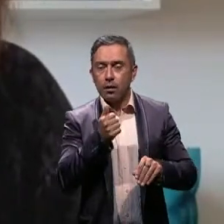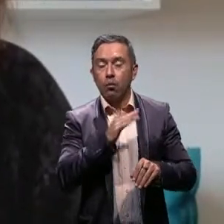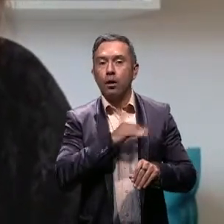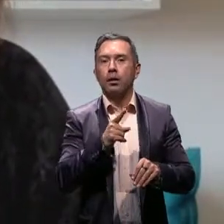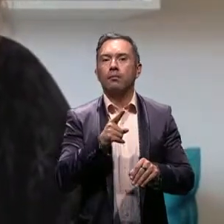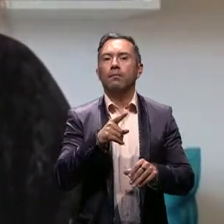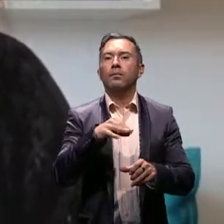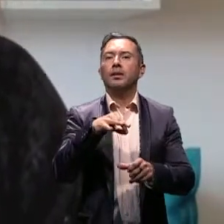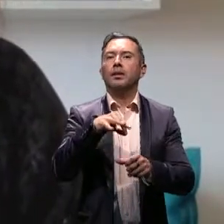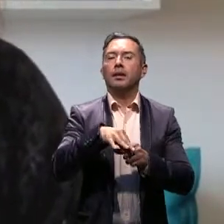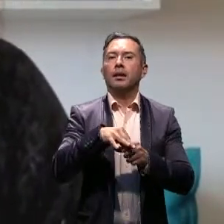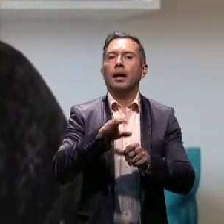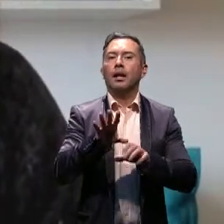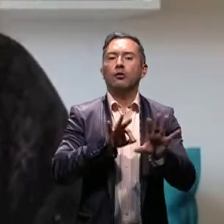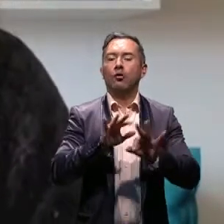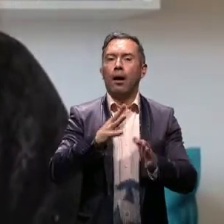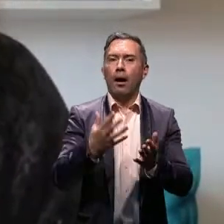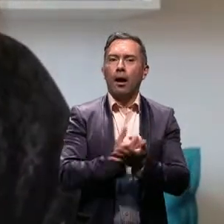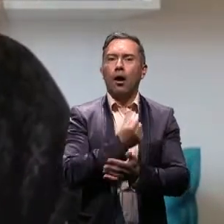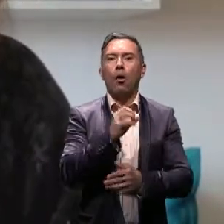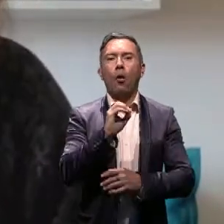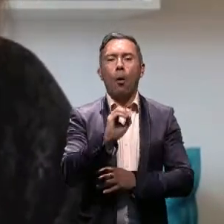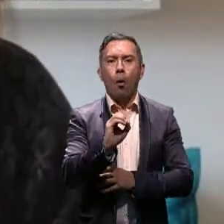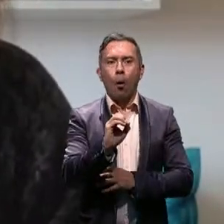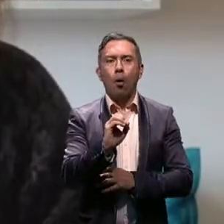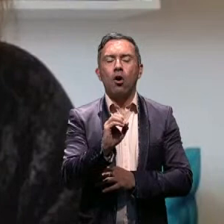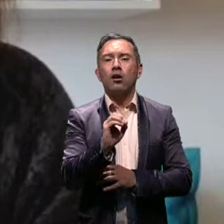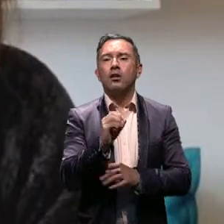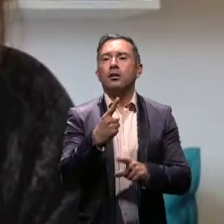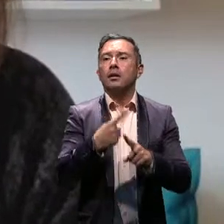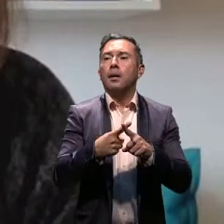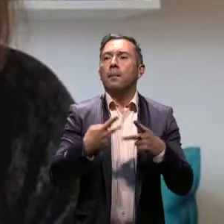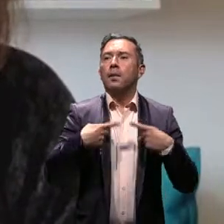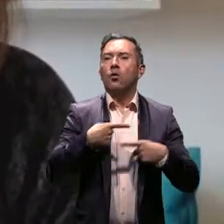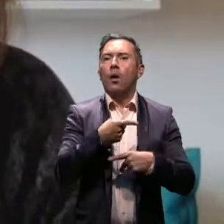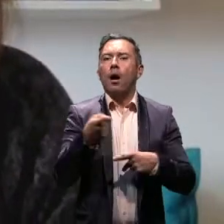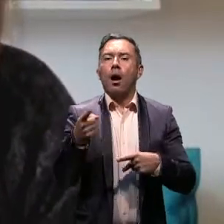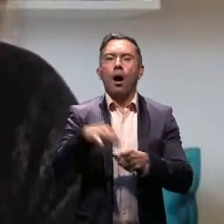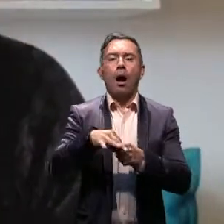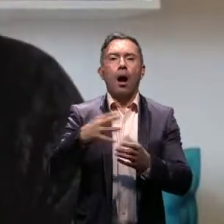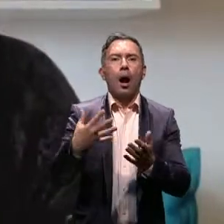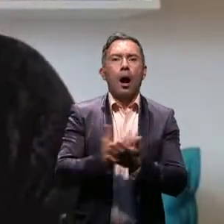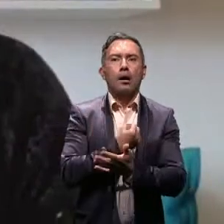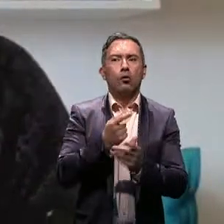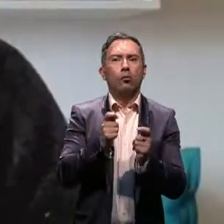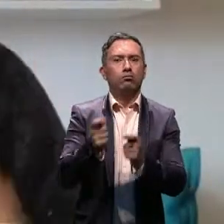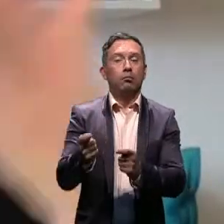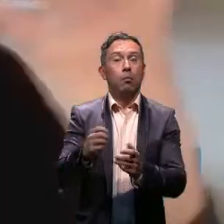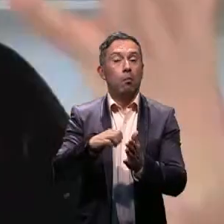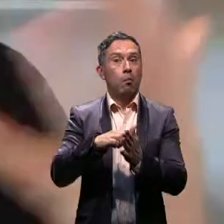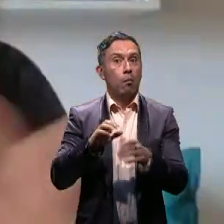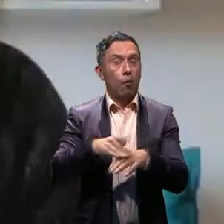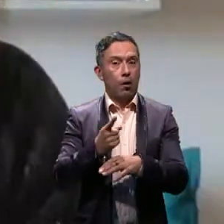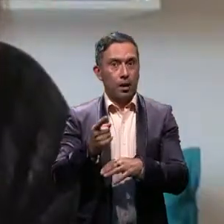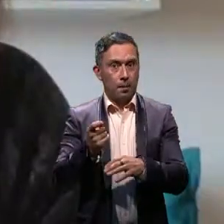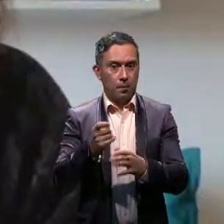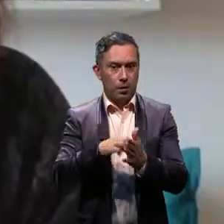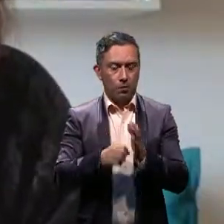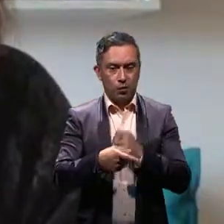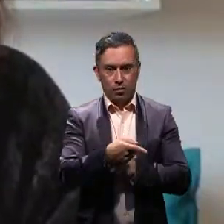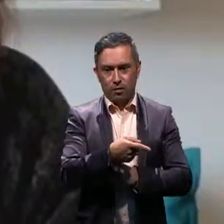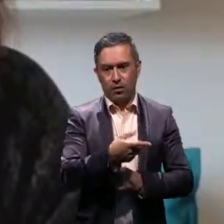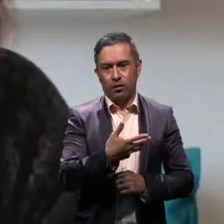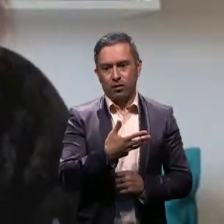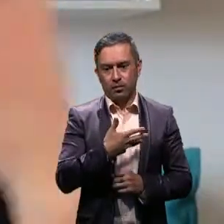For example, like the case where you said that they didn't want to declare a winner because they're afraid, or they have a certain emotion,